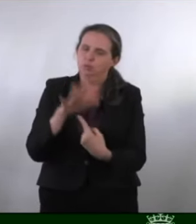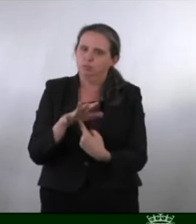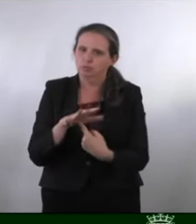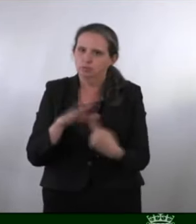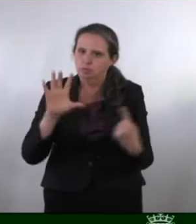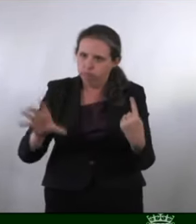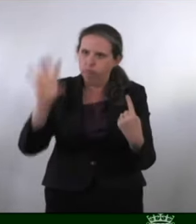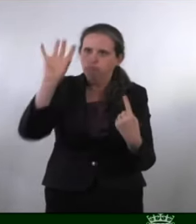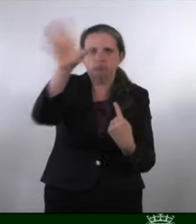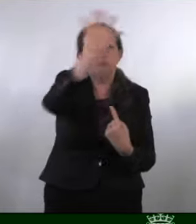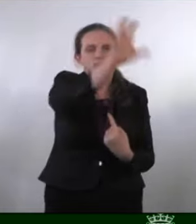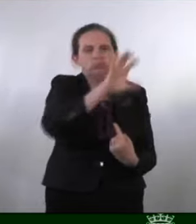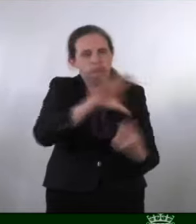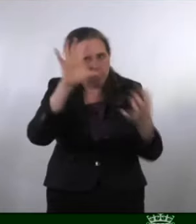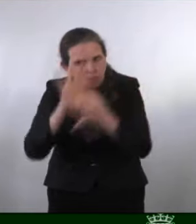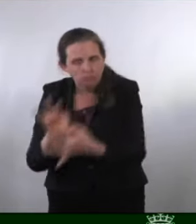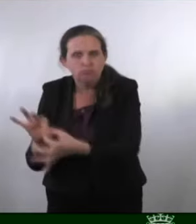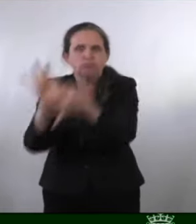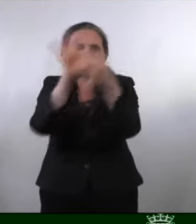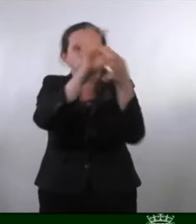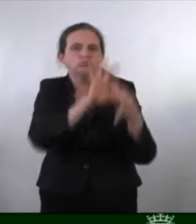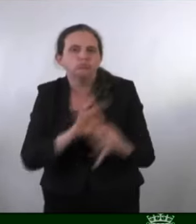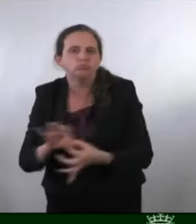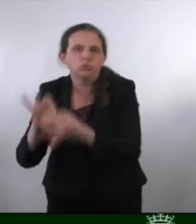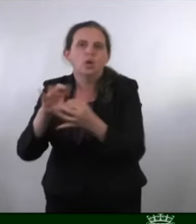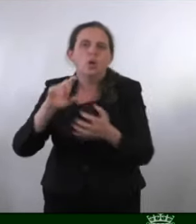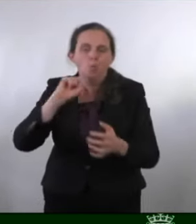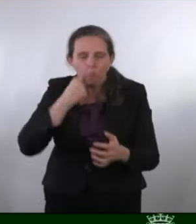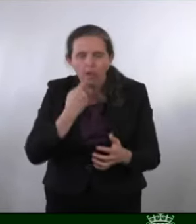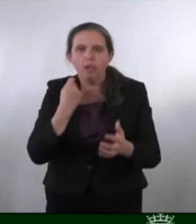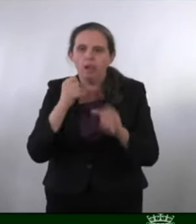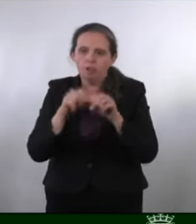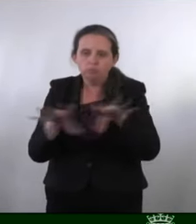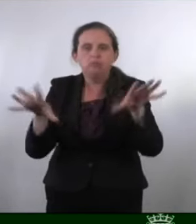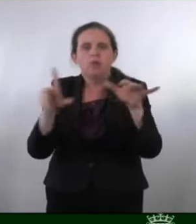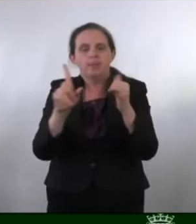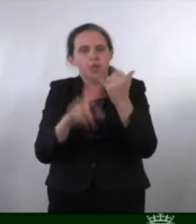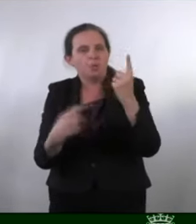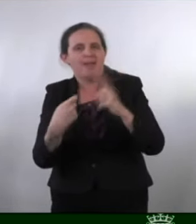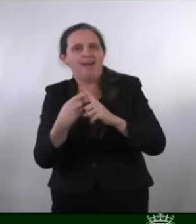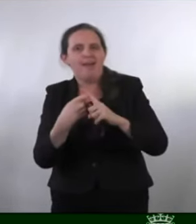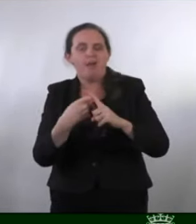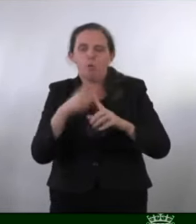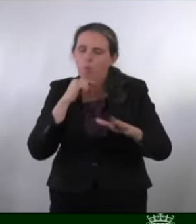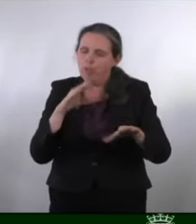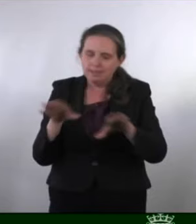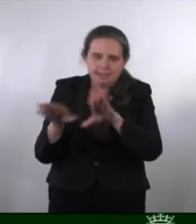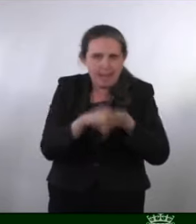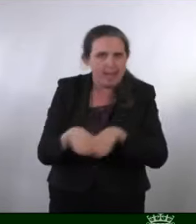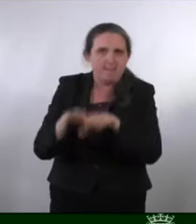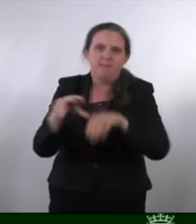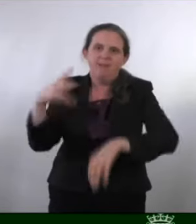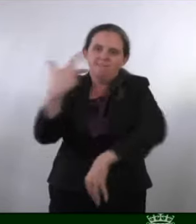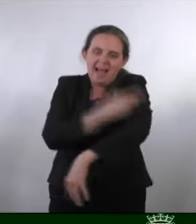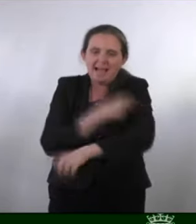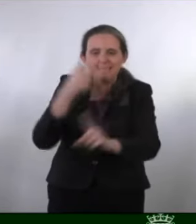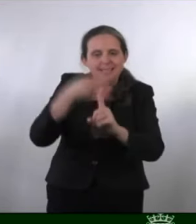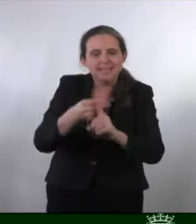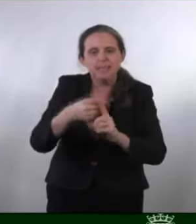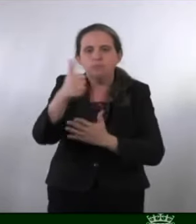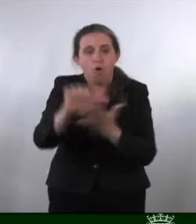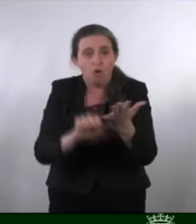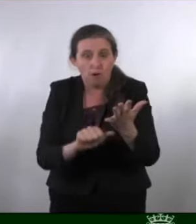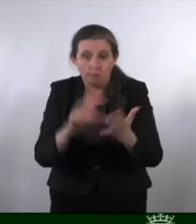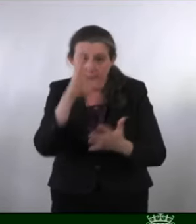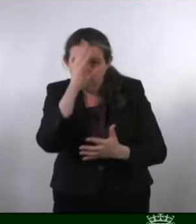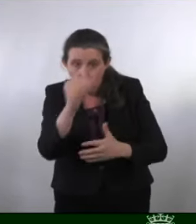Barnett consequentials and will therefore be available across the whole of the UK. We're working closely with the NHS